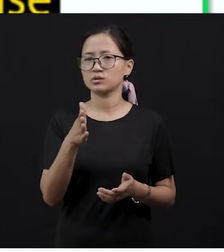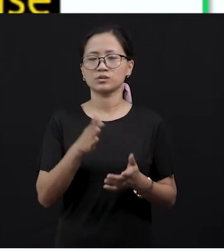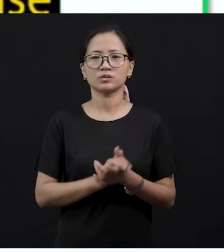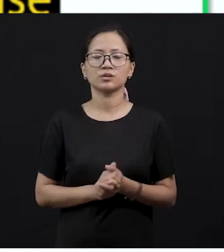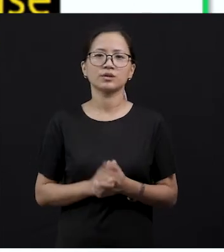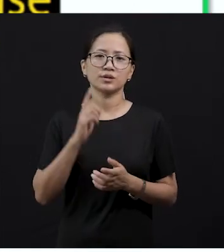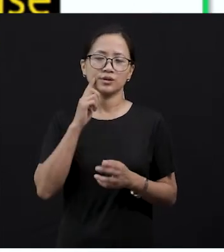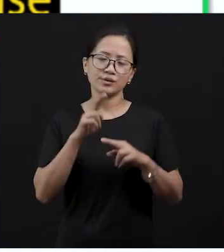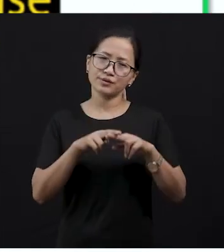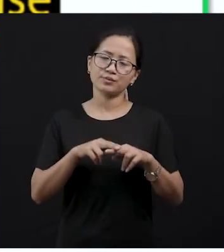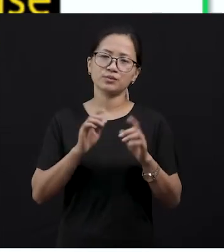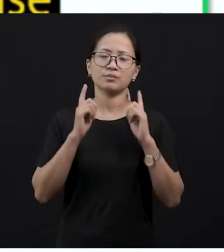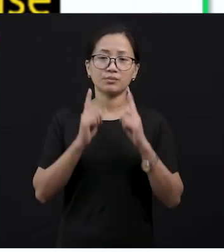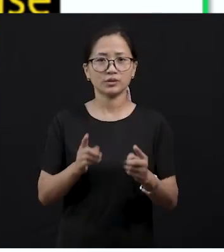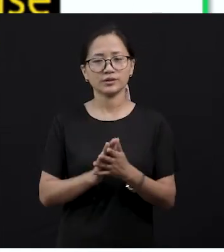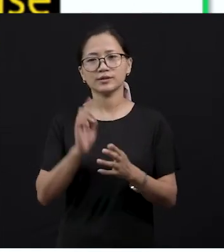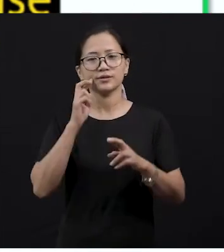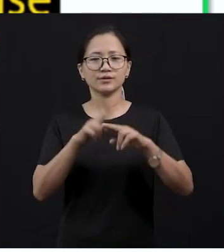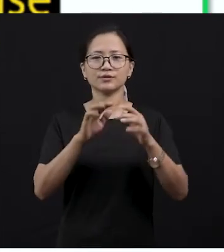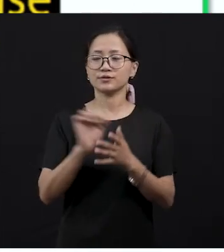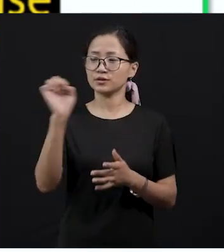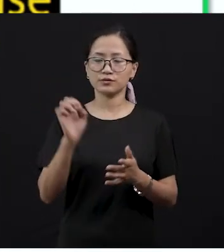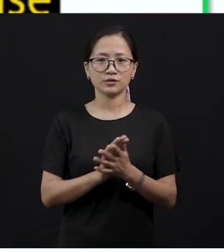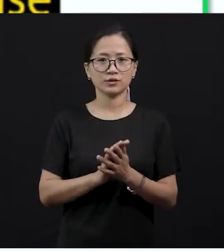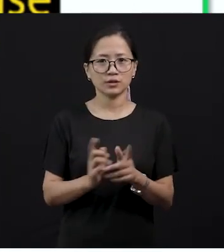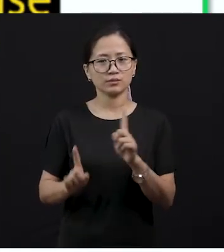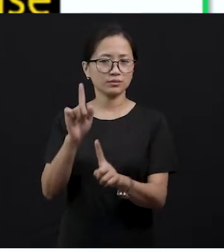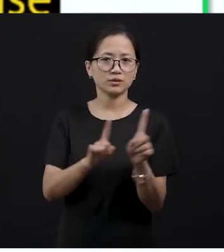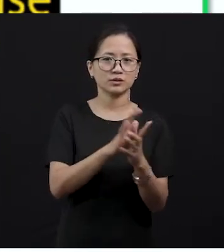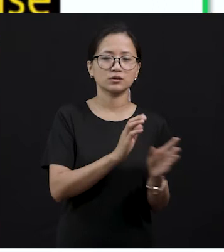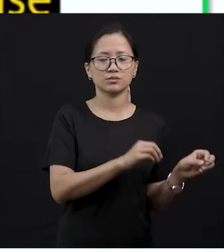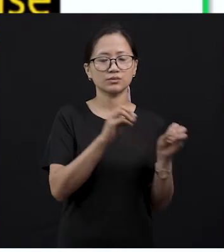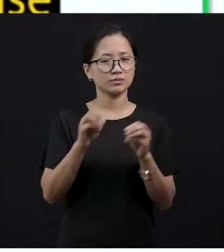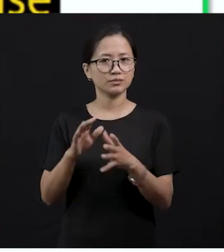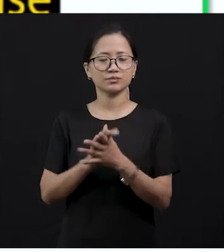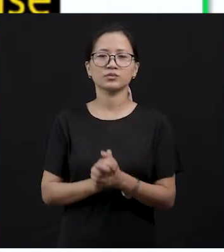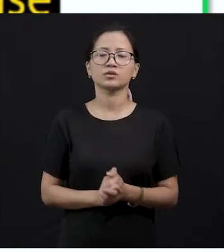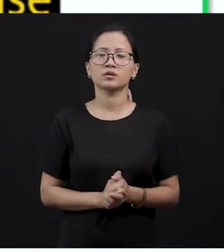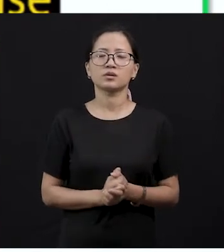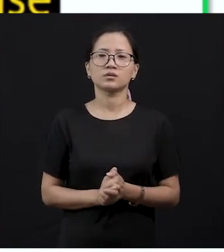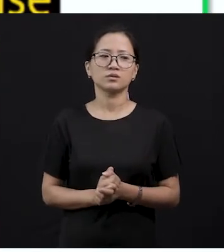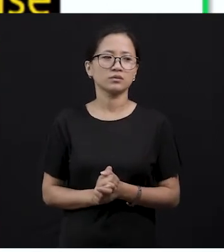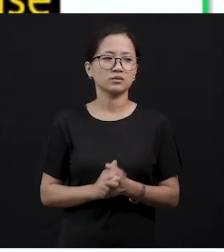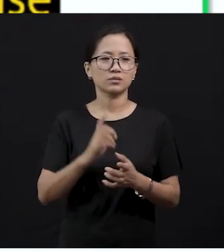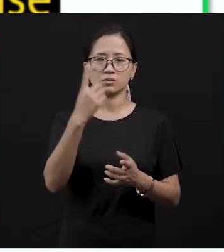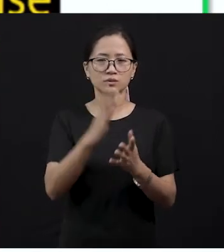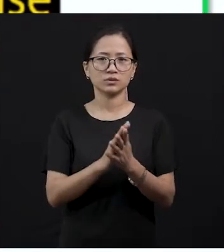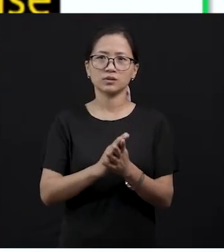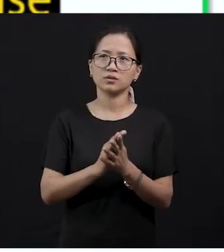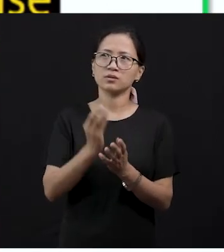definitely, even plants, they respond to stimulus. Like for example, this. This is a bulb,